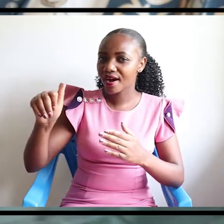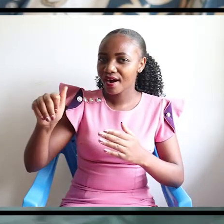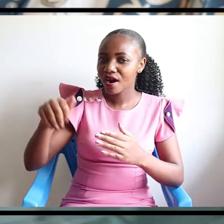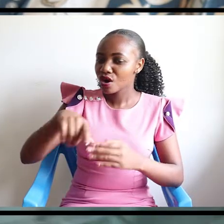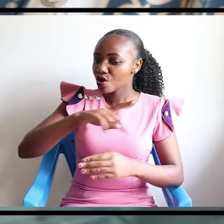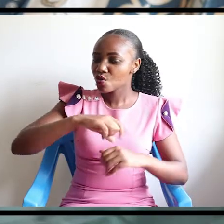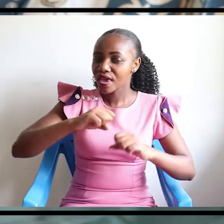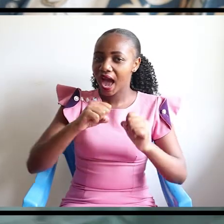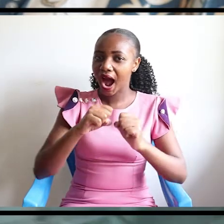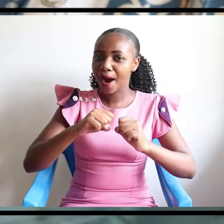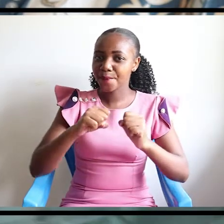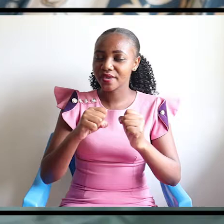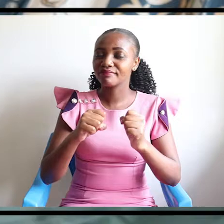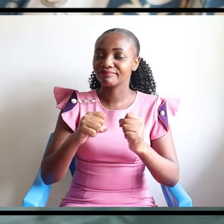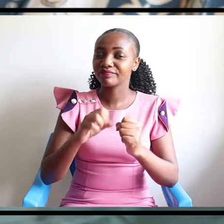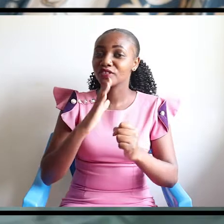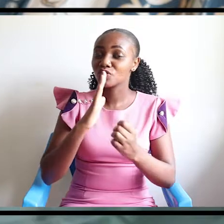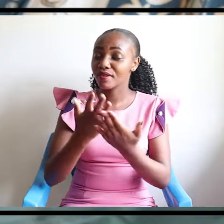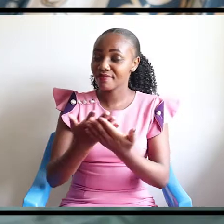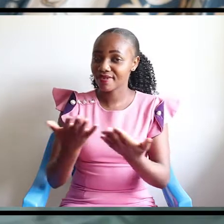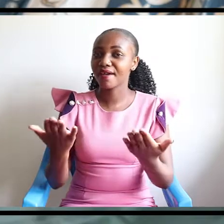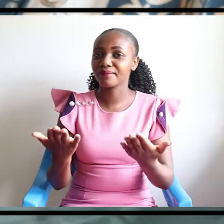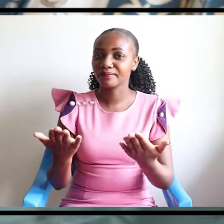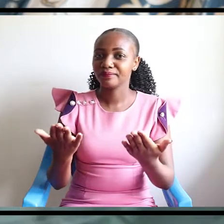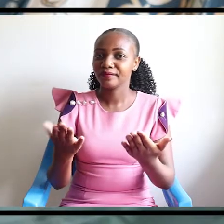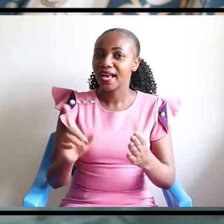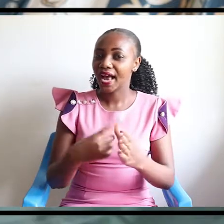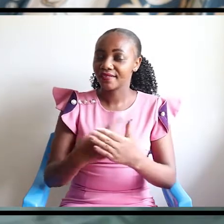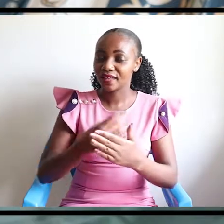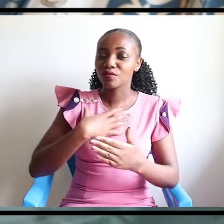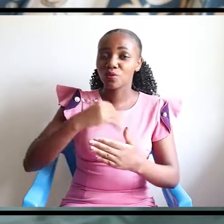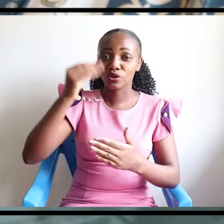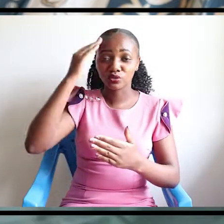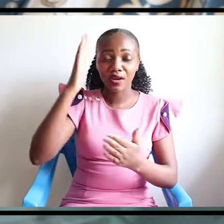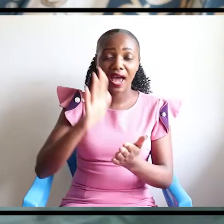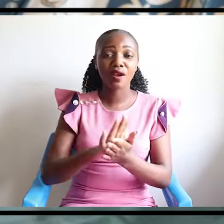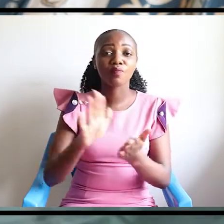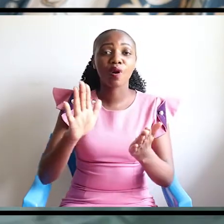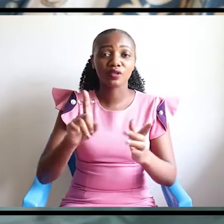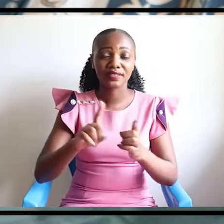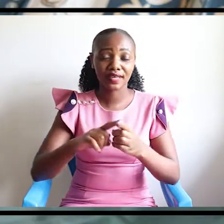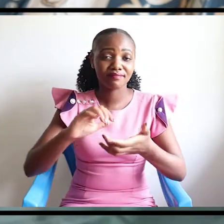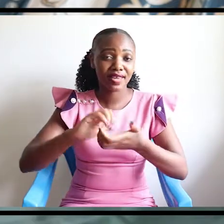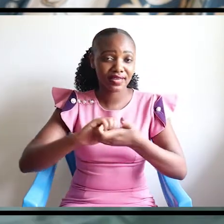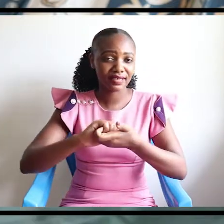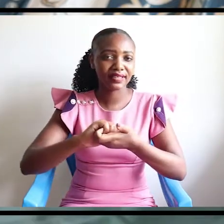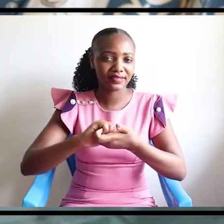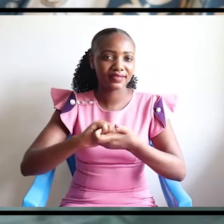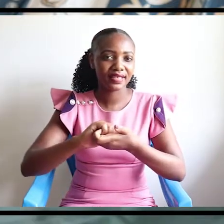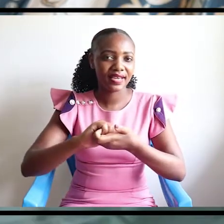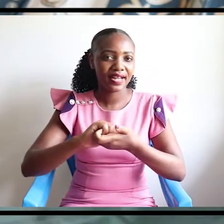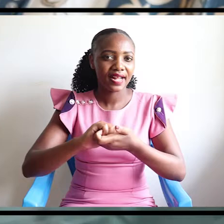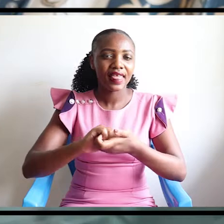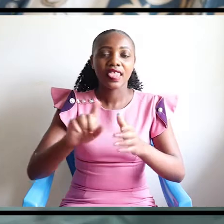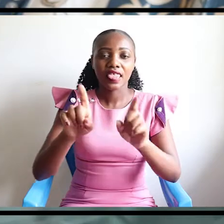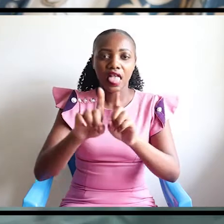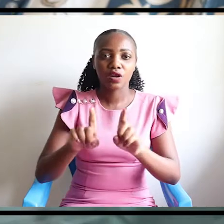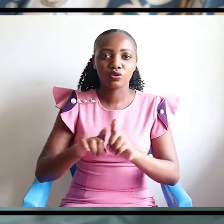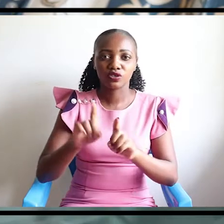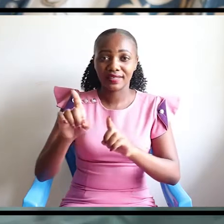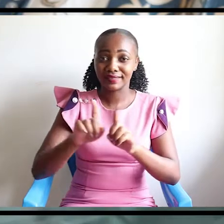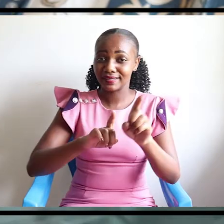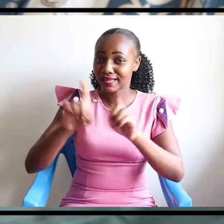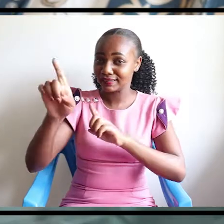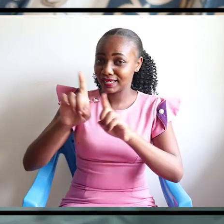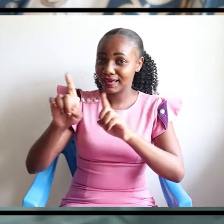at Kangemi Health Center, where we have come to learn more and to engage more, and this is a journey that we are working